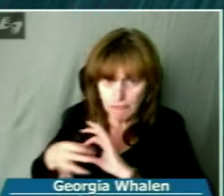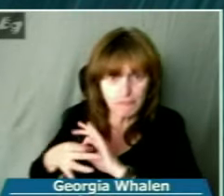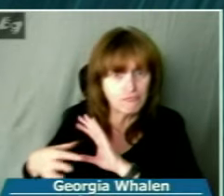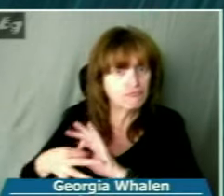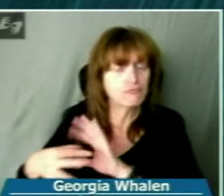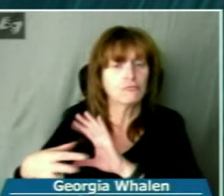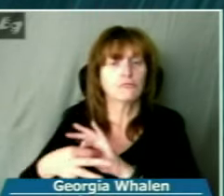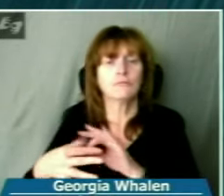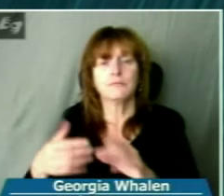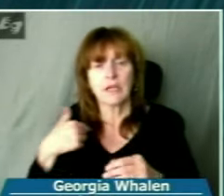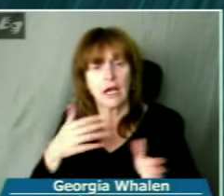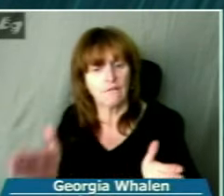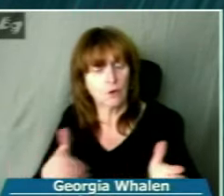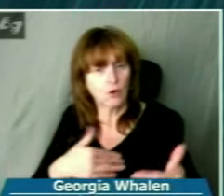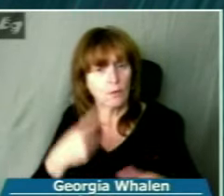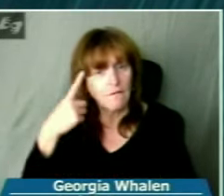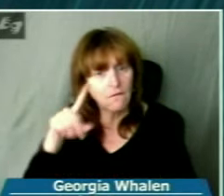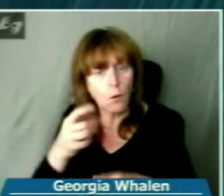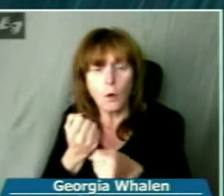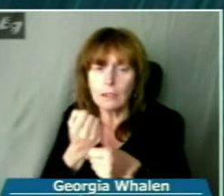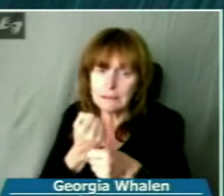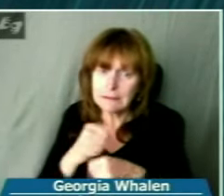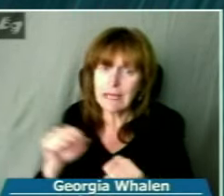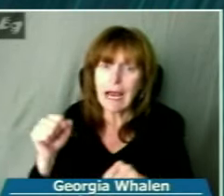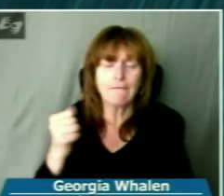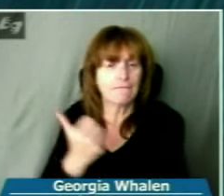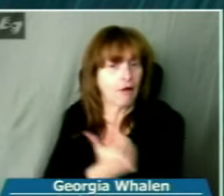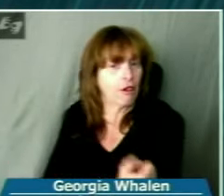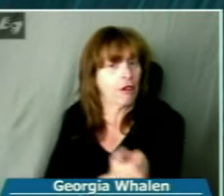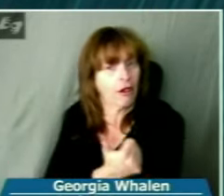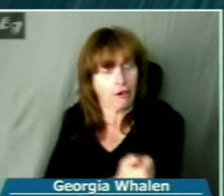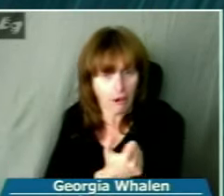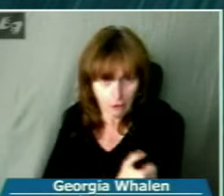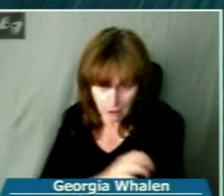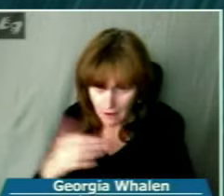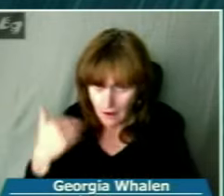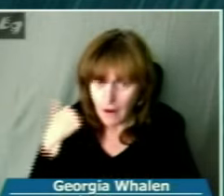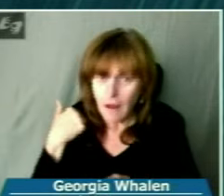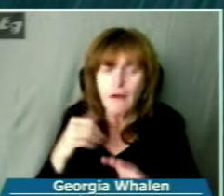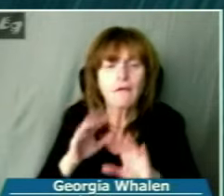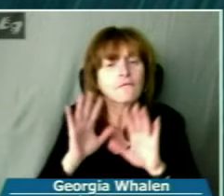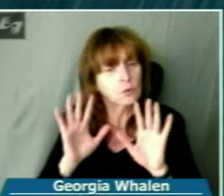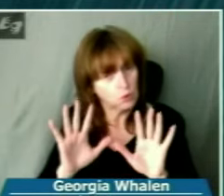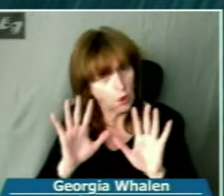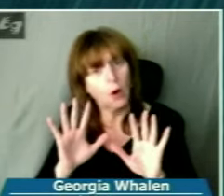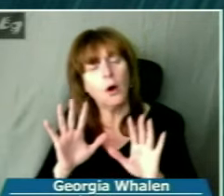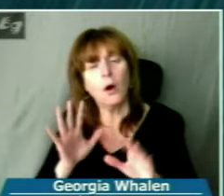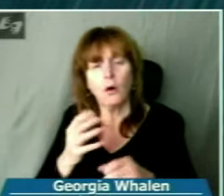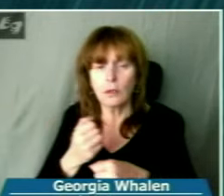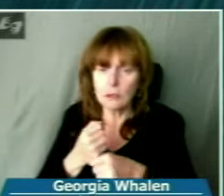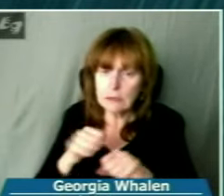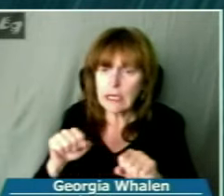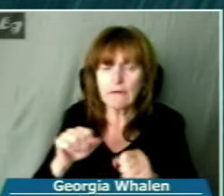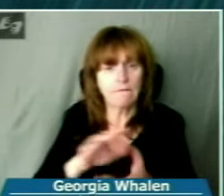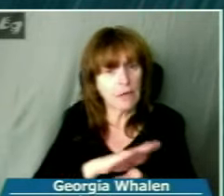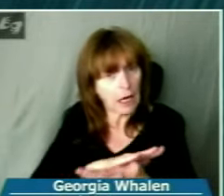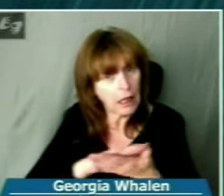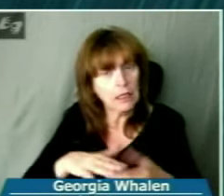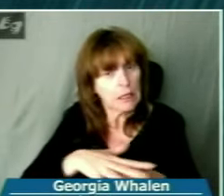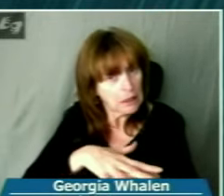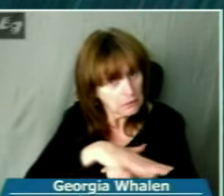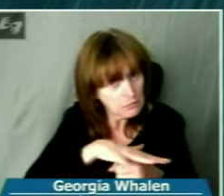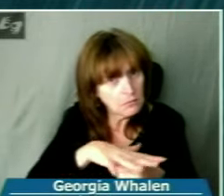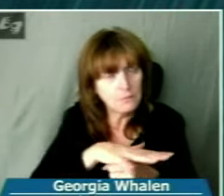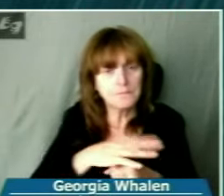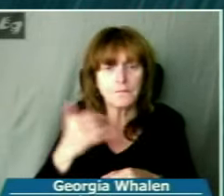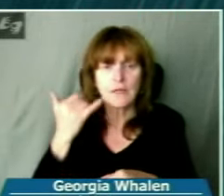or safe material is available for people so that we're not, in fact, asking people who might have an addiction to go back